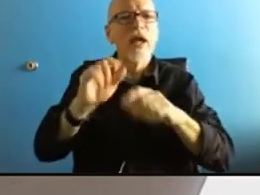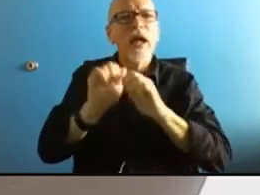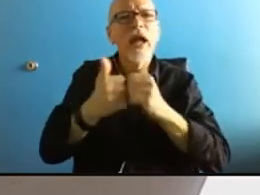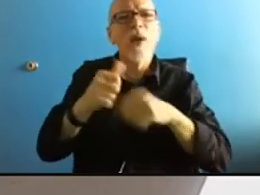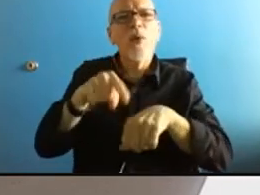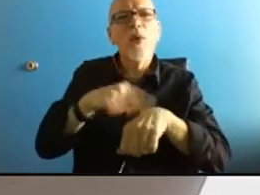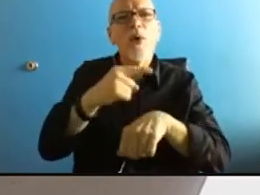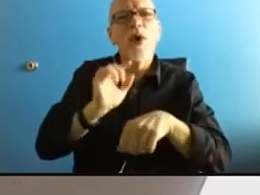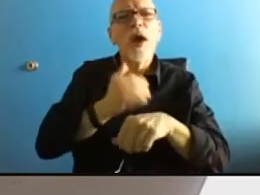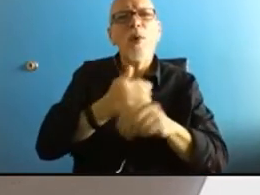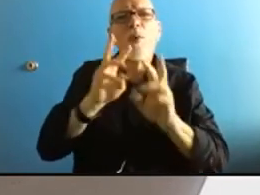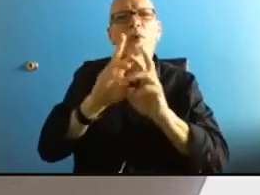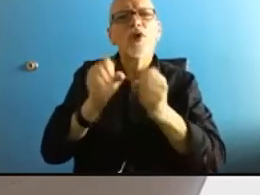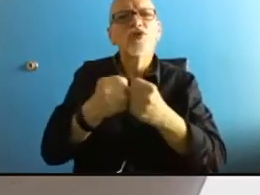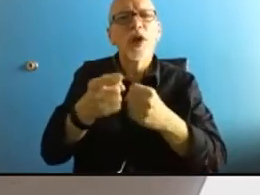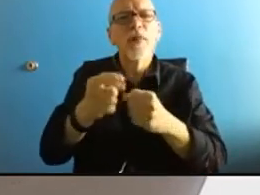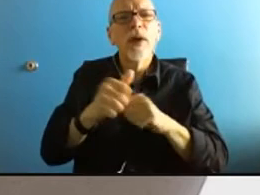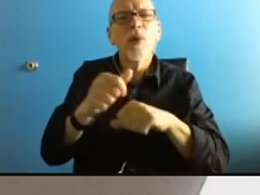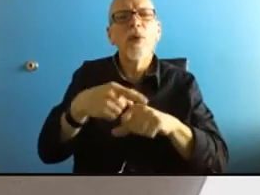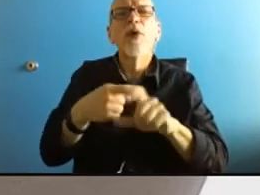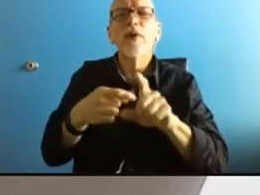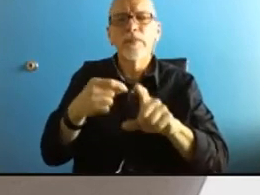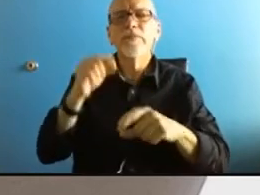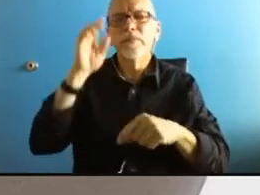our workshops. So the